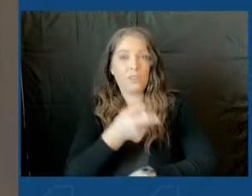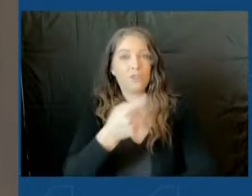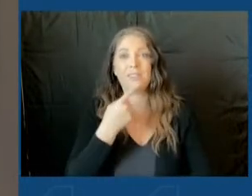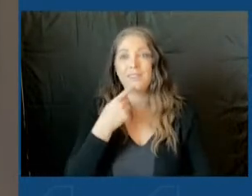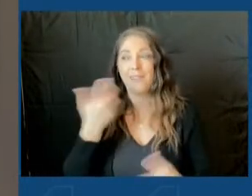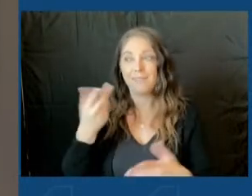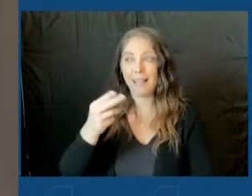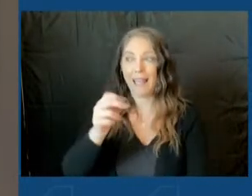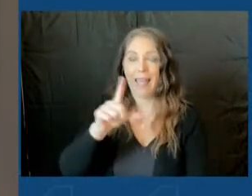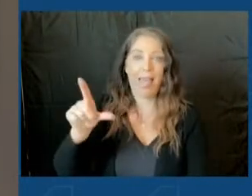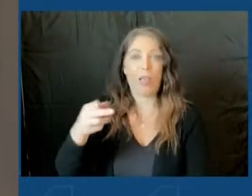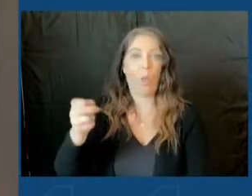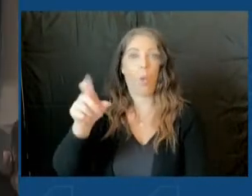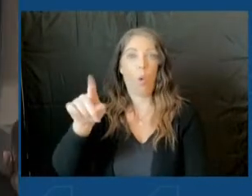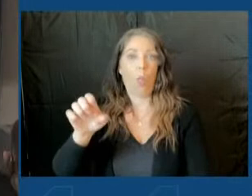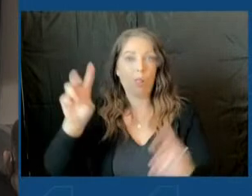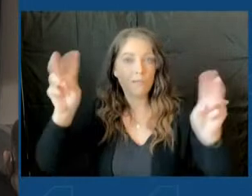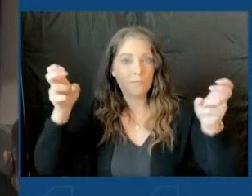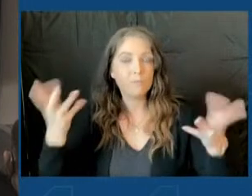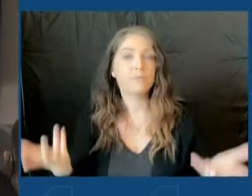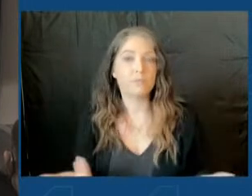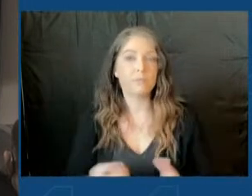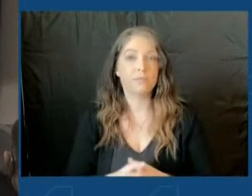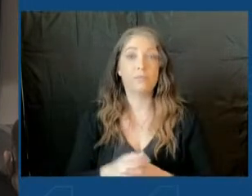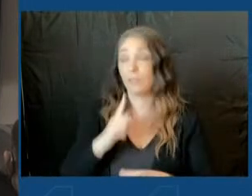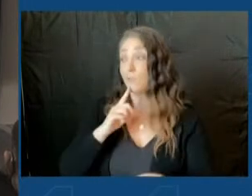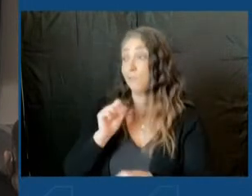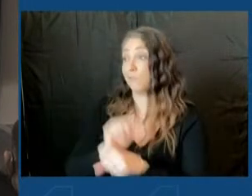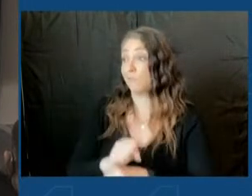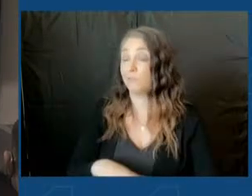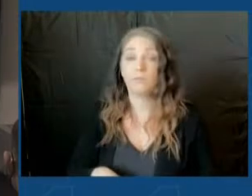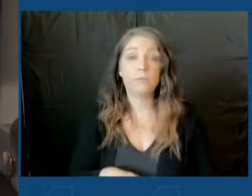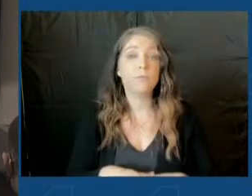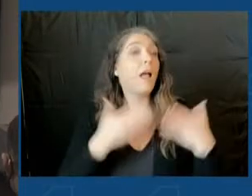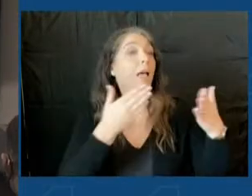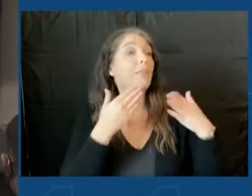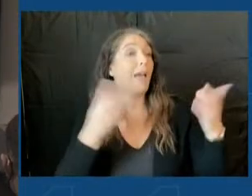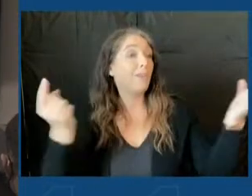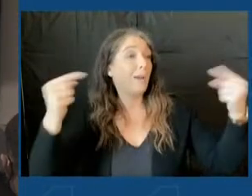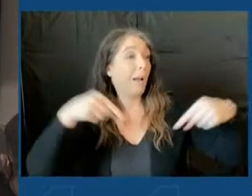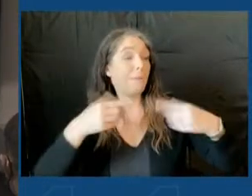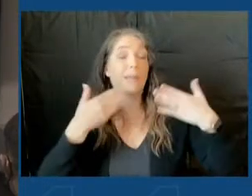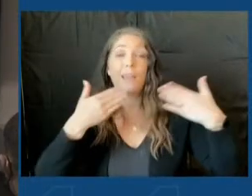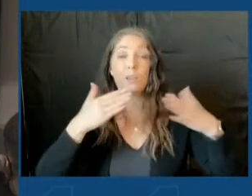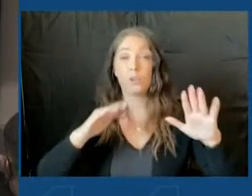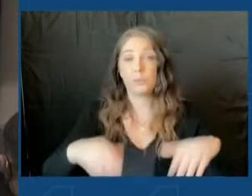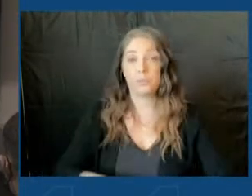in the recent past. True story. All right, thanks for coming out, everybody. Appreciate it. Thank you.